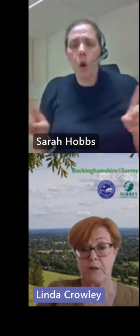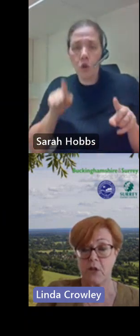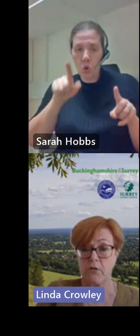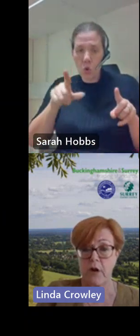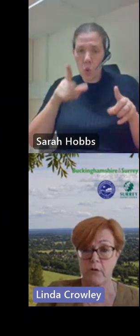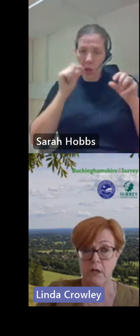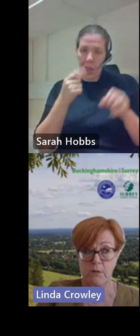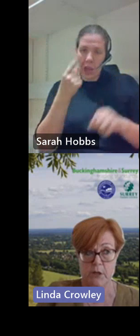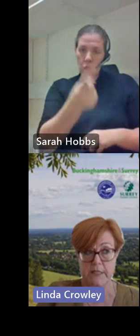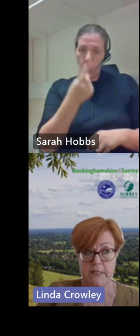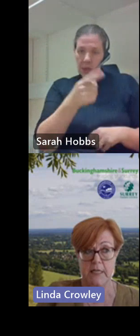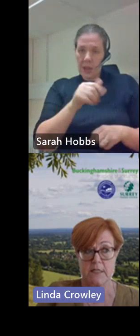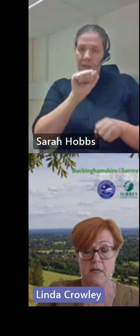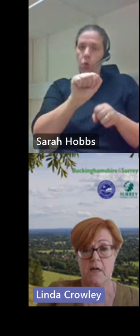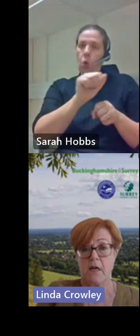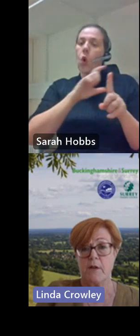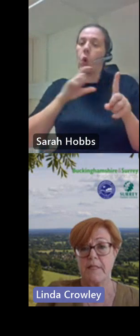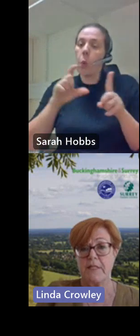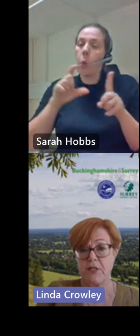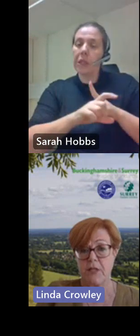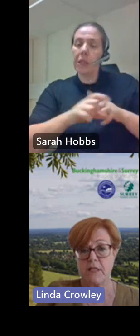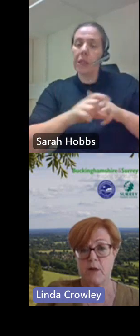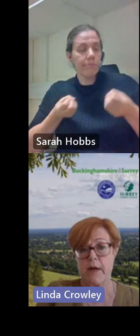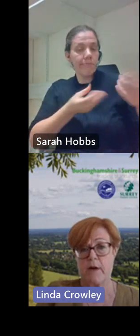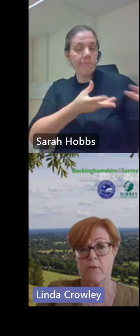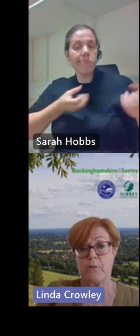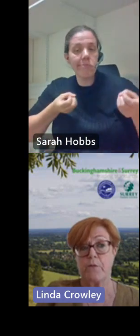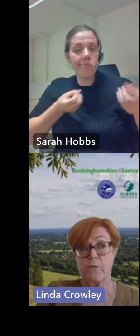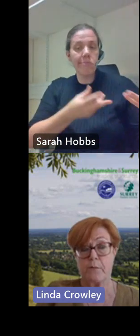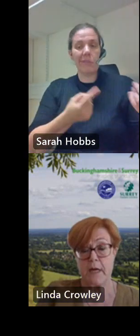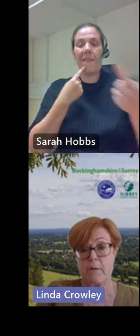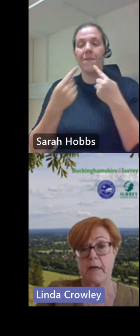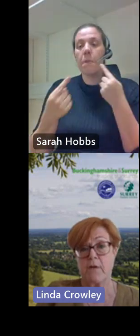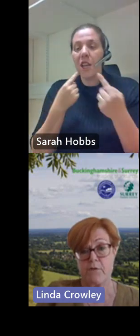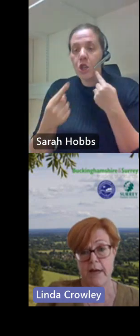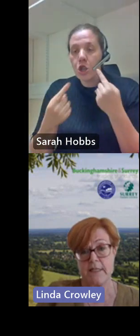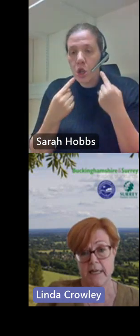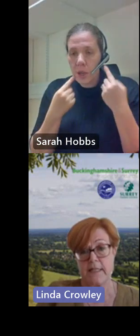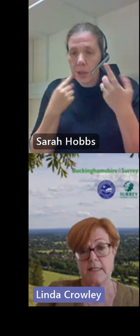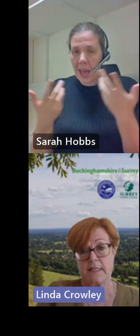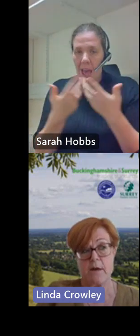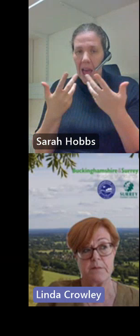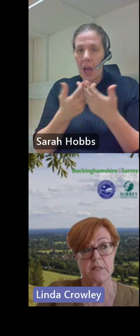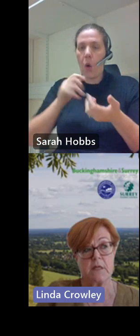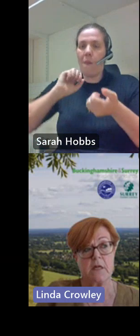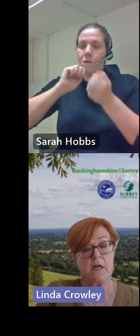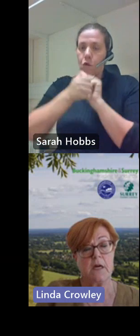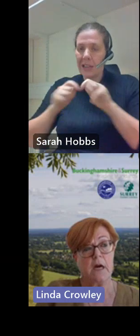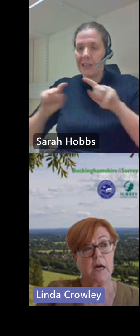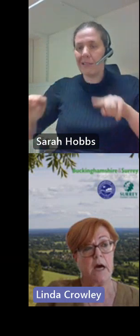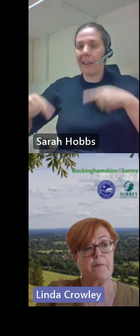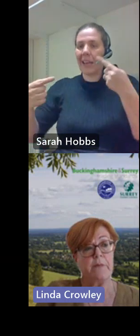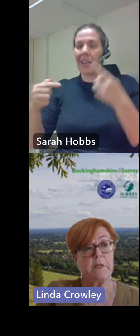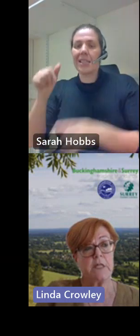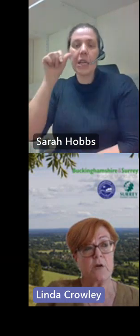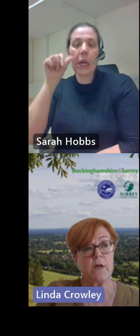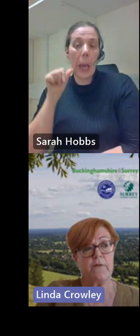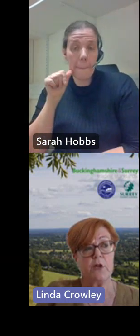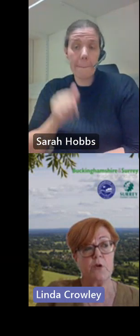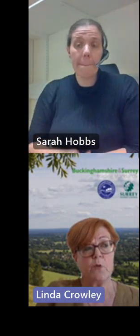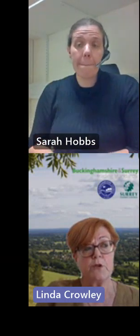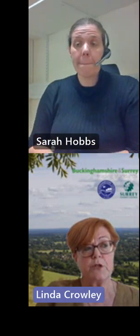deliver within your own communities the messages about becoming a friend against scams.